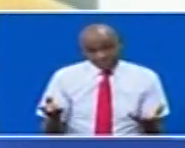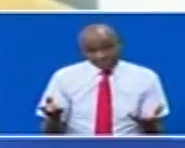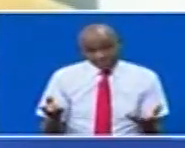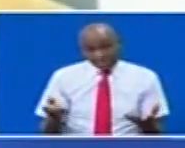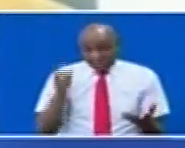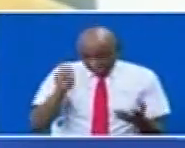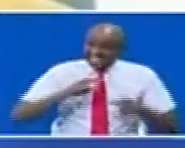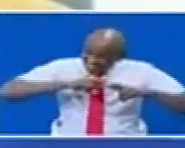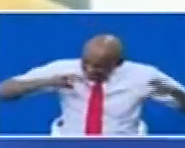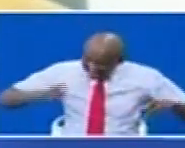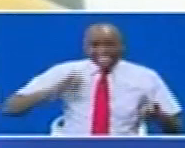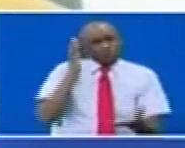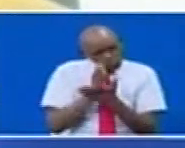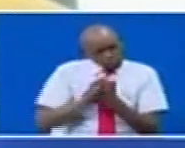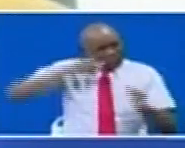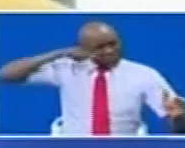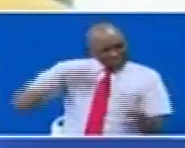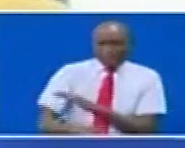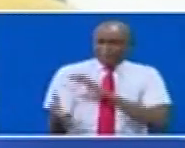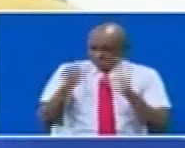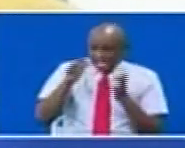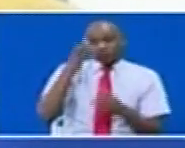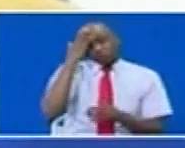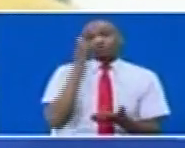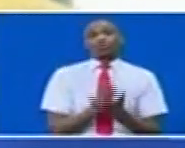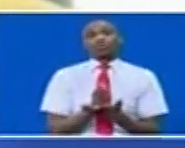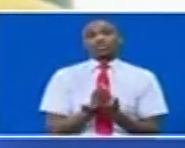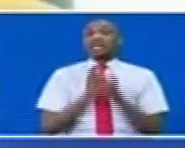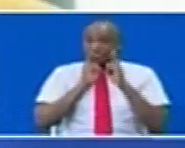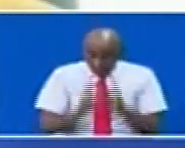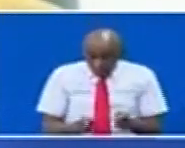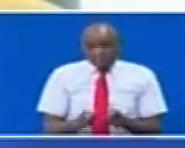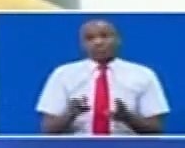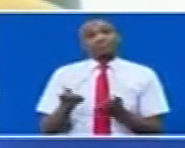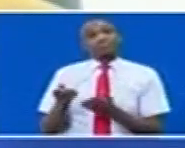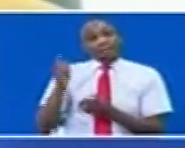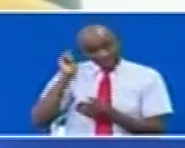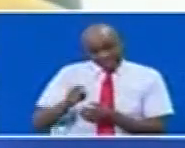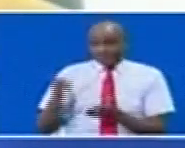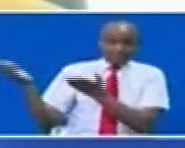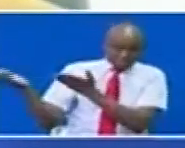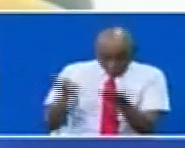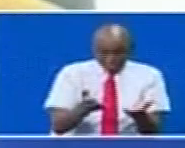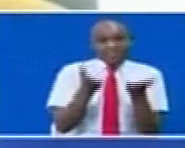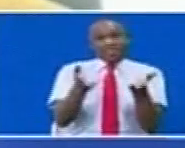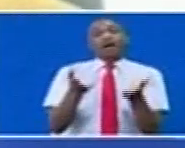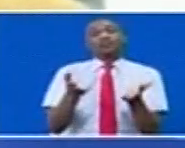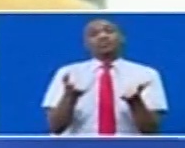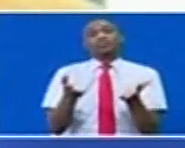the investigations have to be thorough, and then reports have to be made available